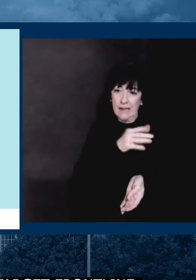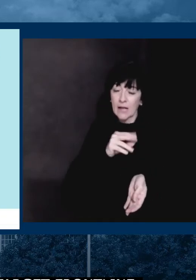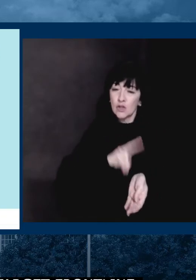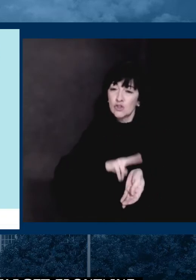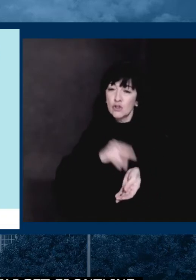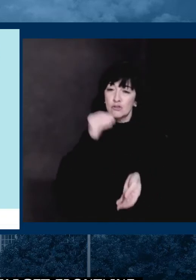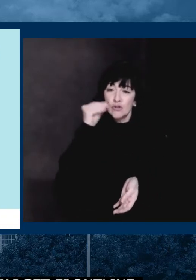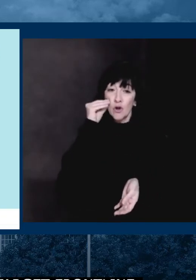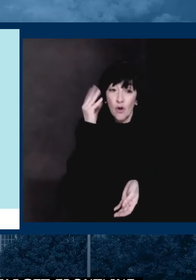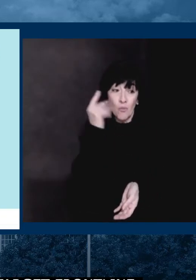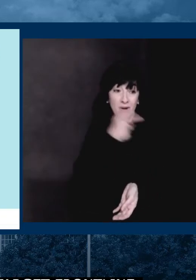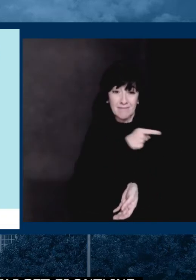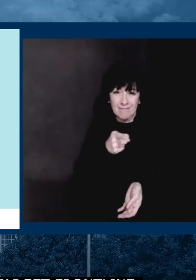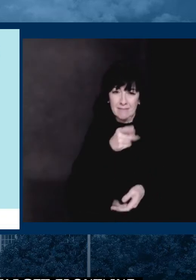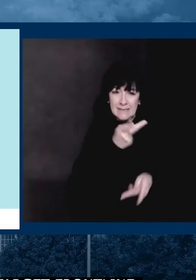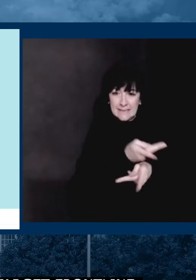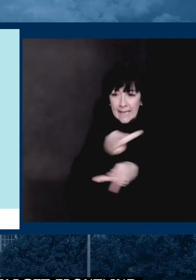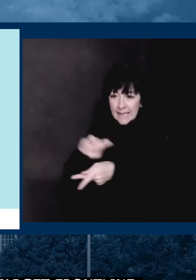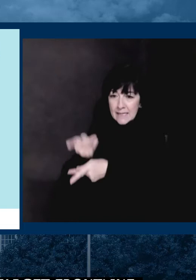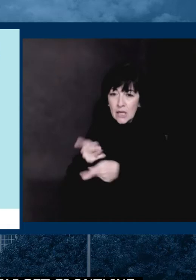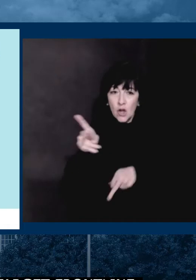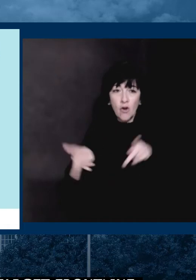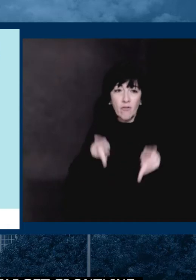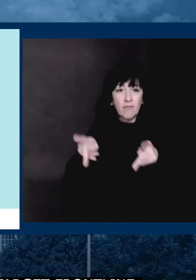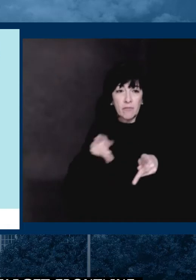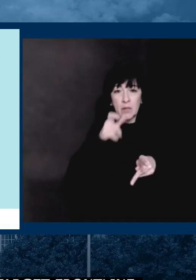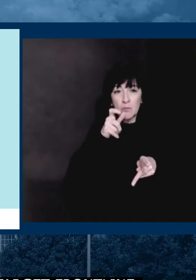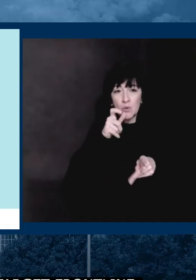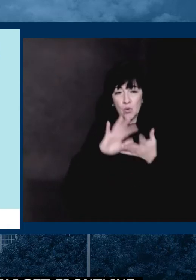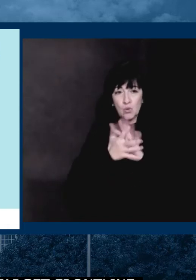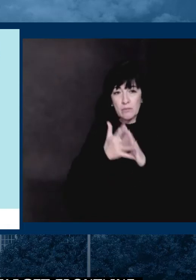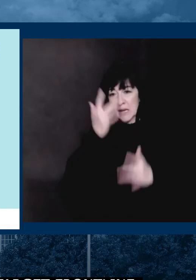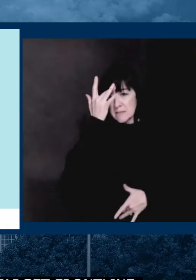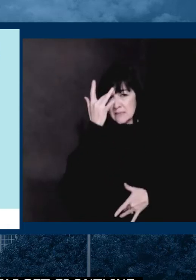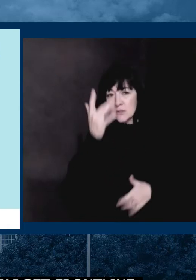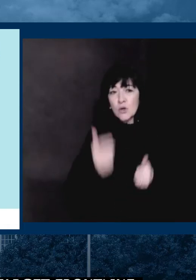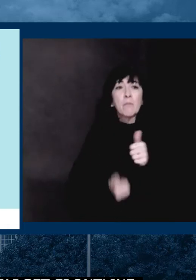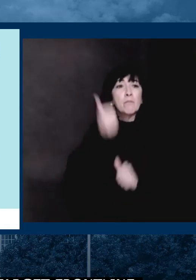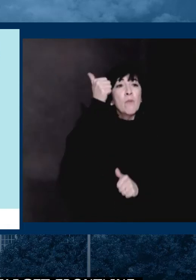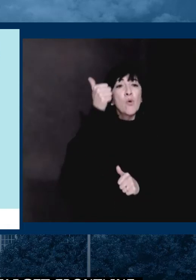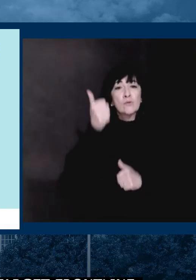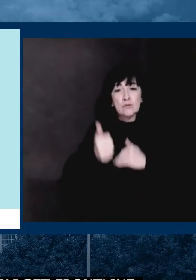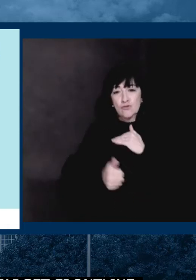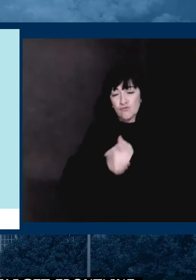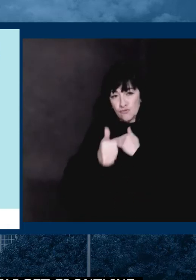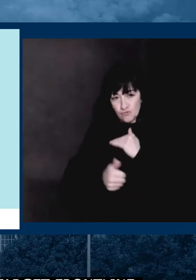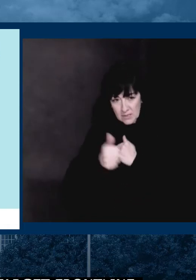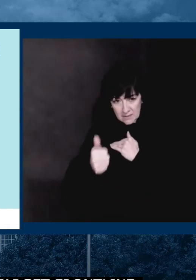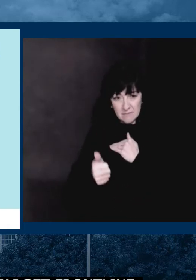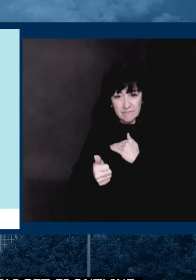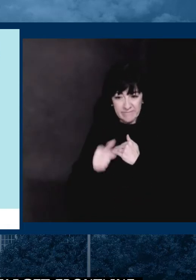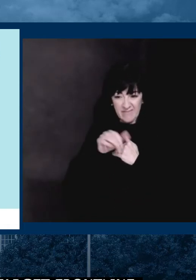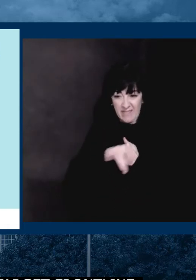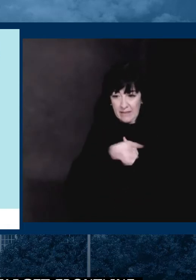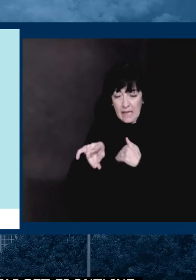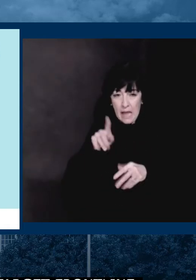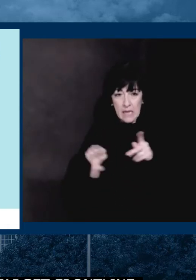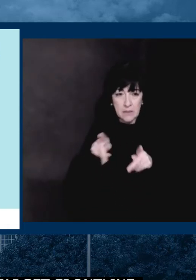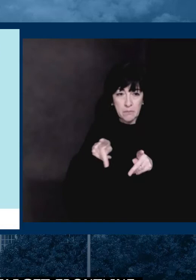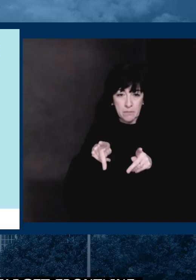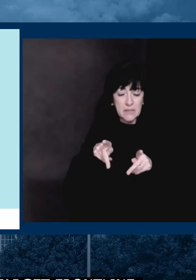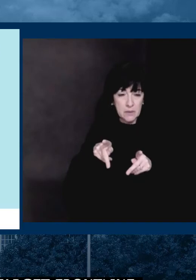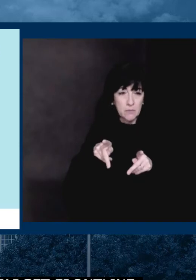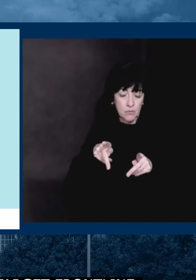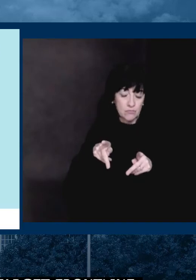workers and nursing home residents, those 65 and older as we move into to 1B